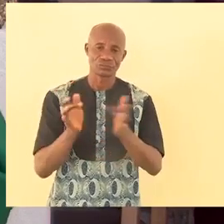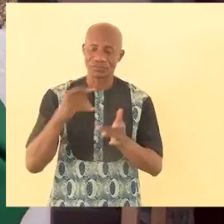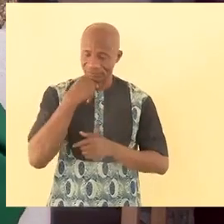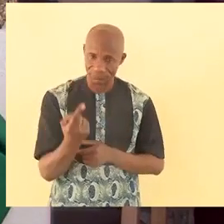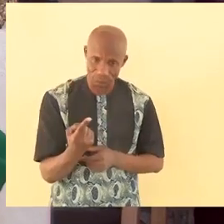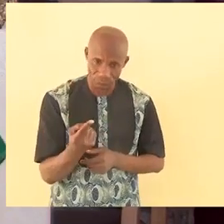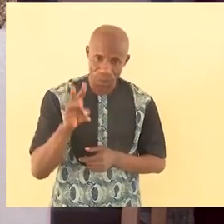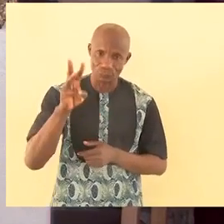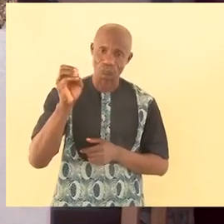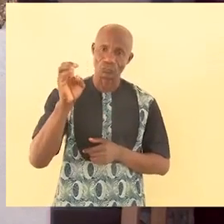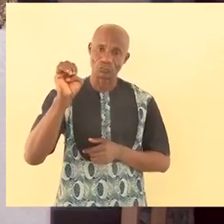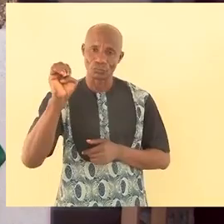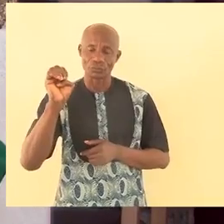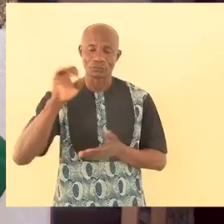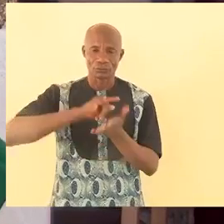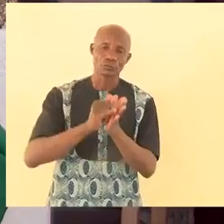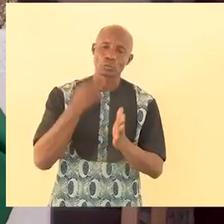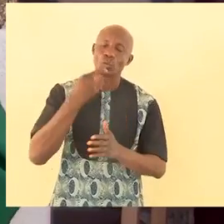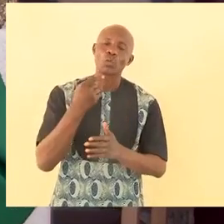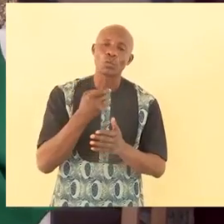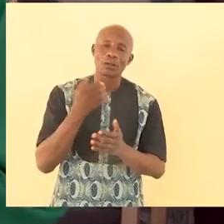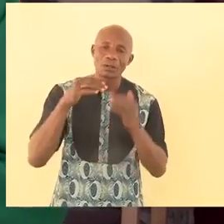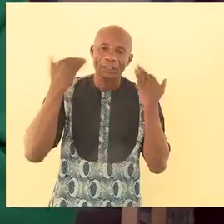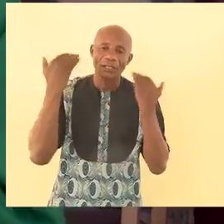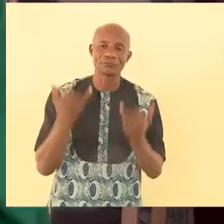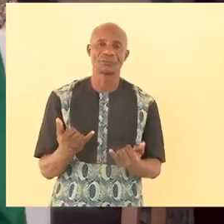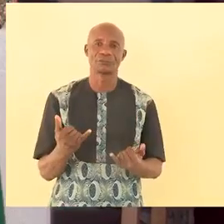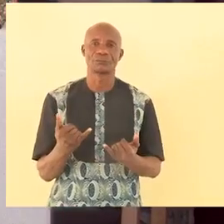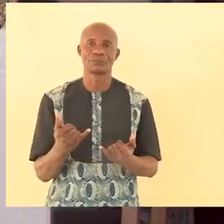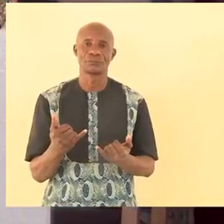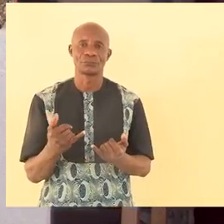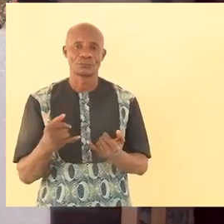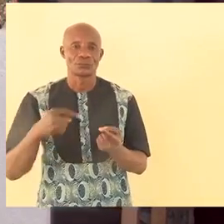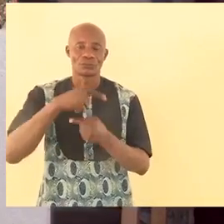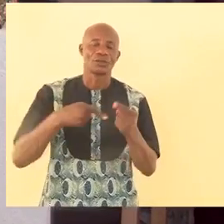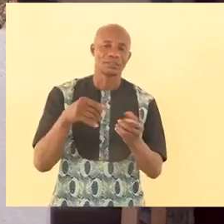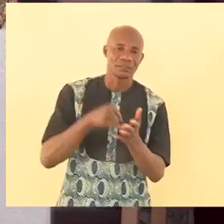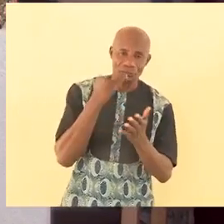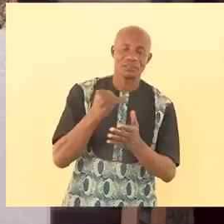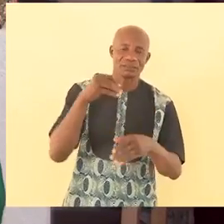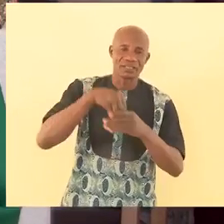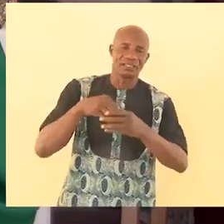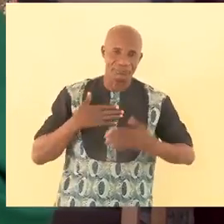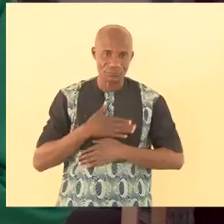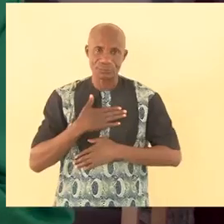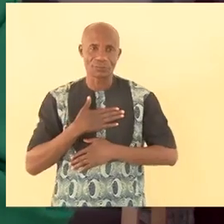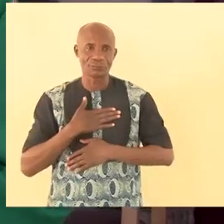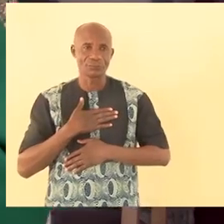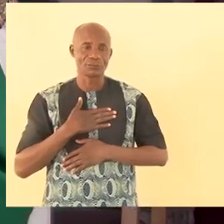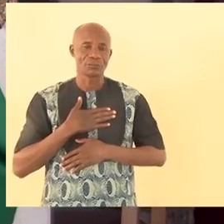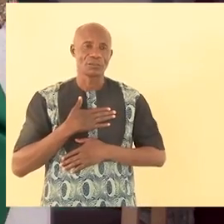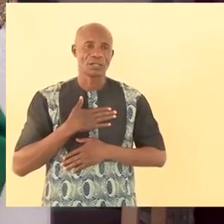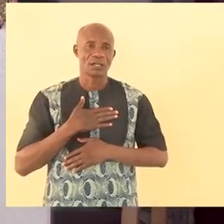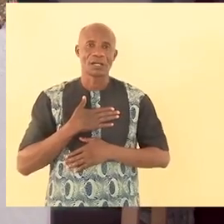So when Jesus is saying, woe to those who laugh now, when laughter is rooted in earthly joy and pleasure, when